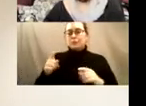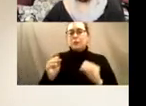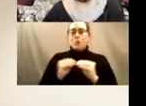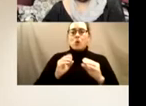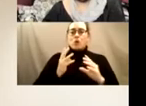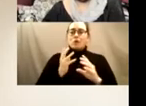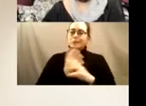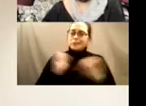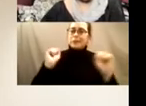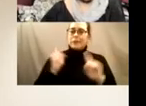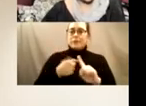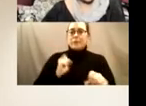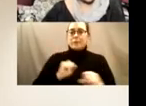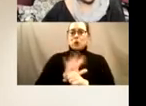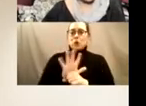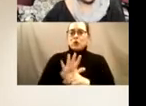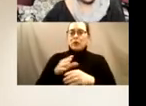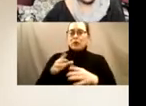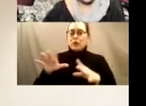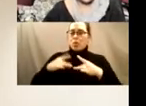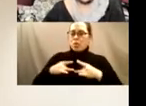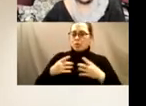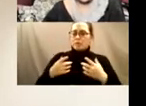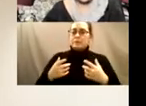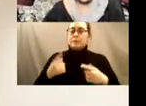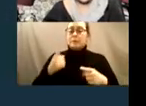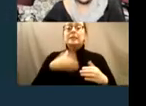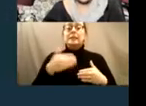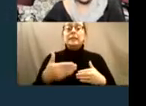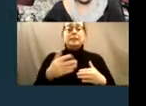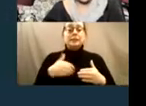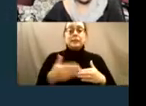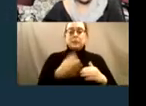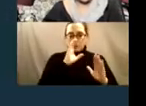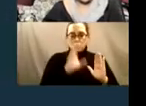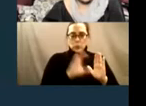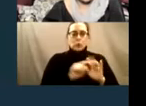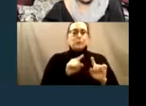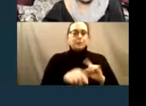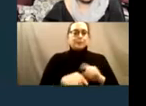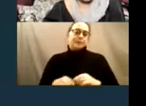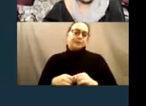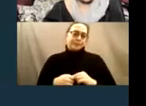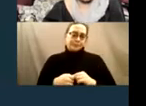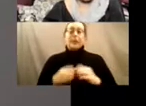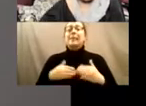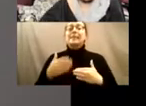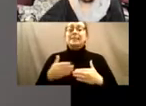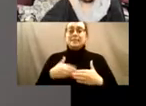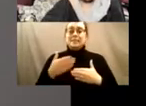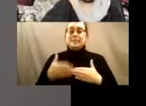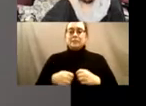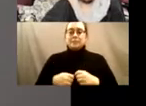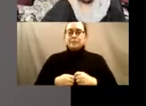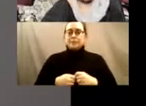And so if you go to the next photo, and the next one.